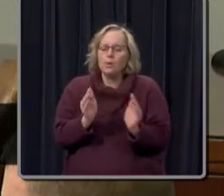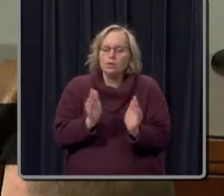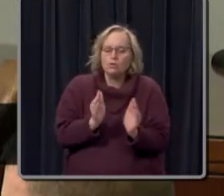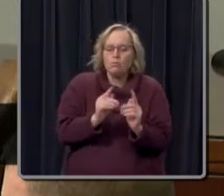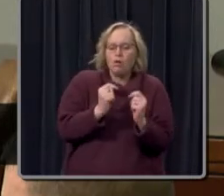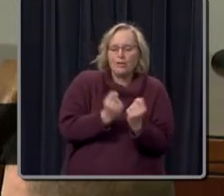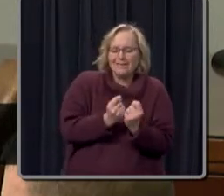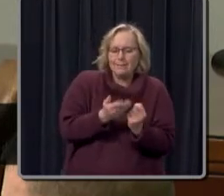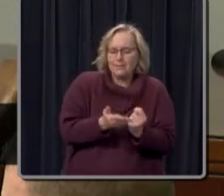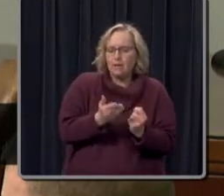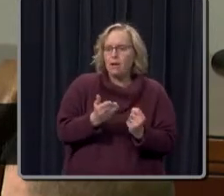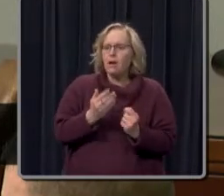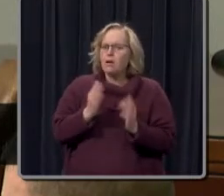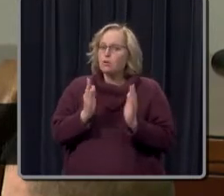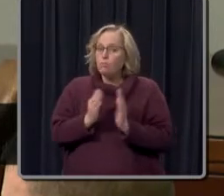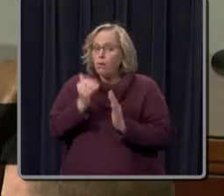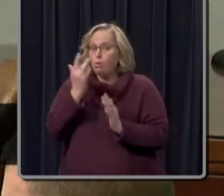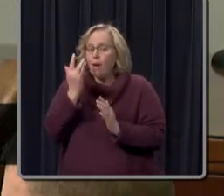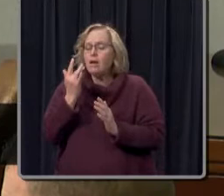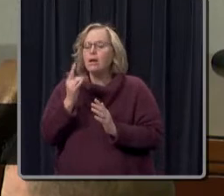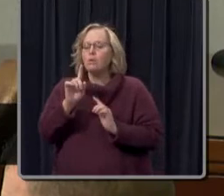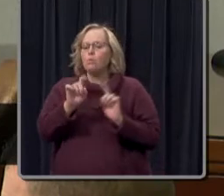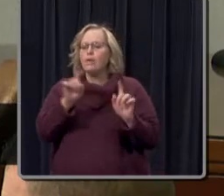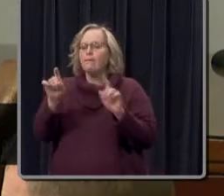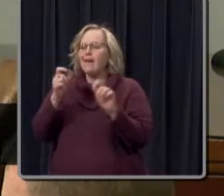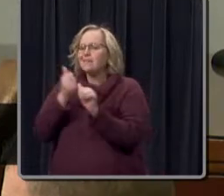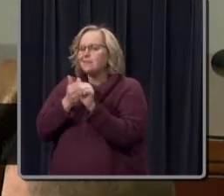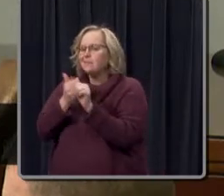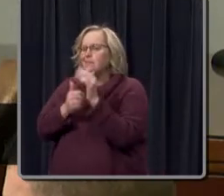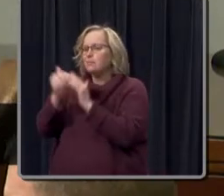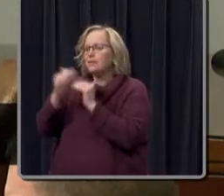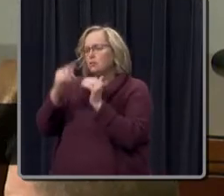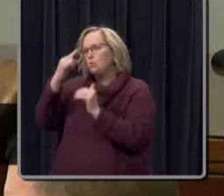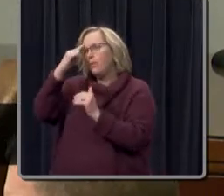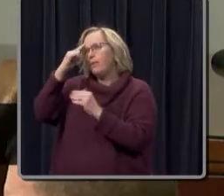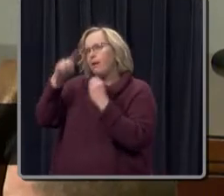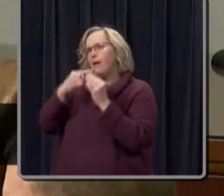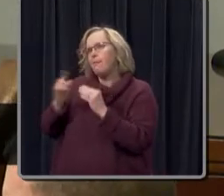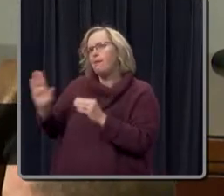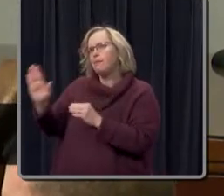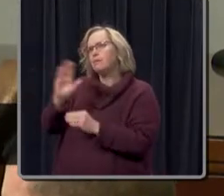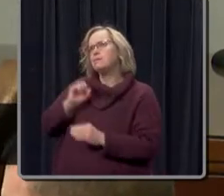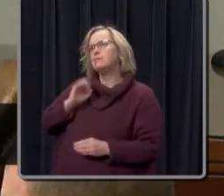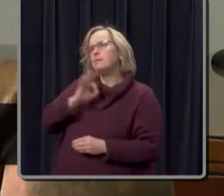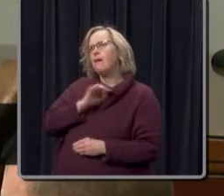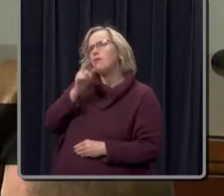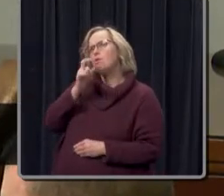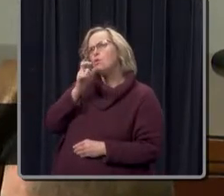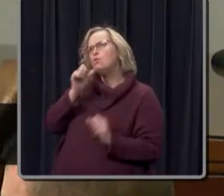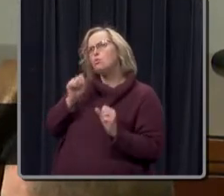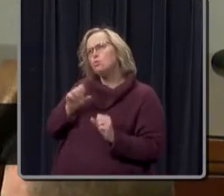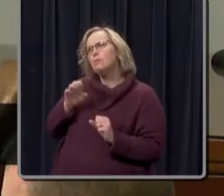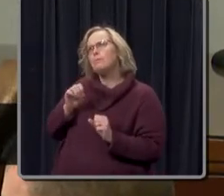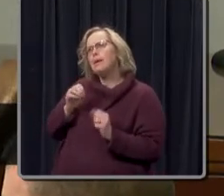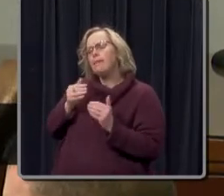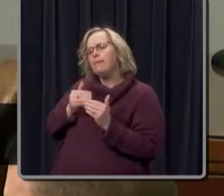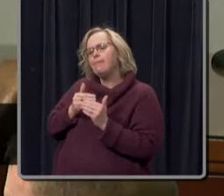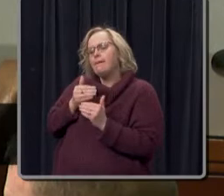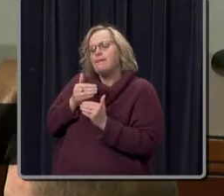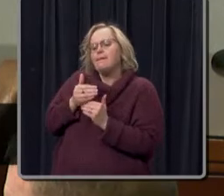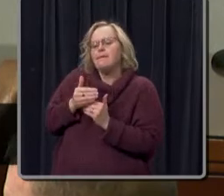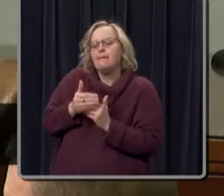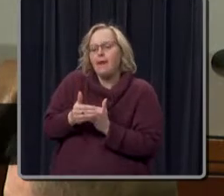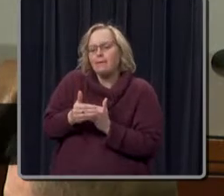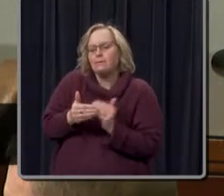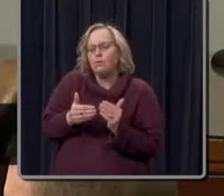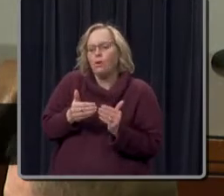say smaller because we've asked every building to think through their staff and who might be that next layer as to who would